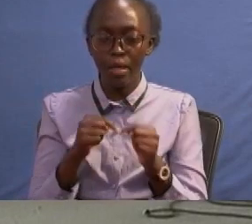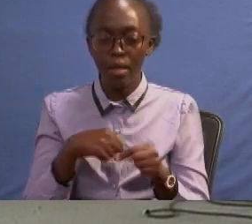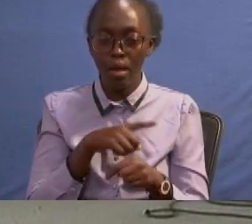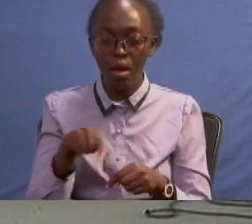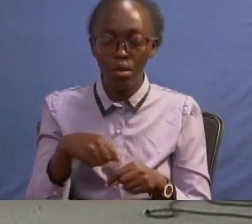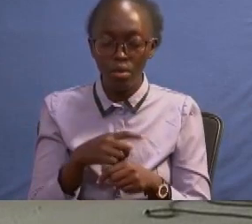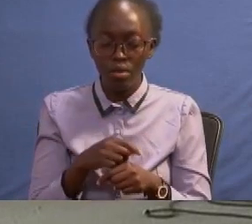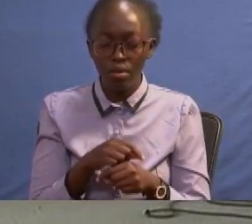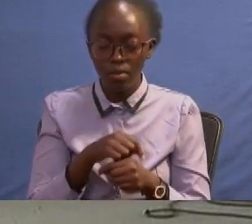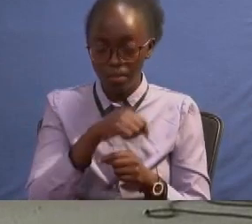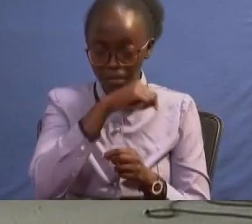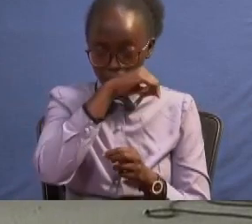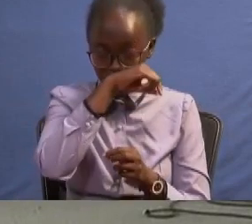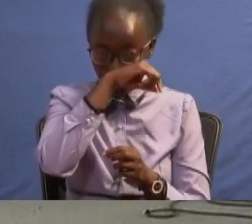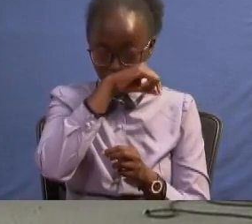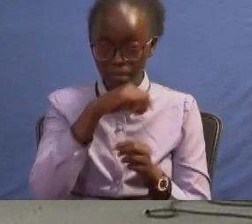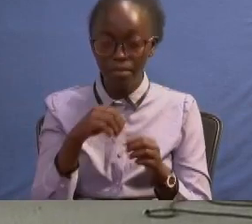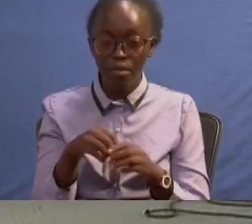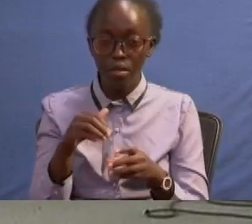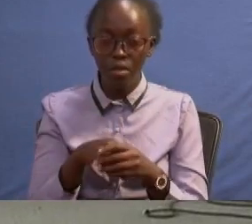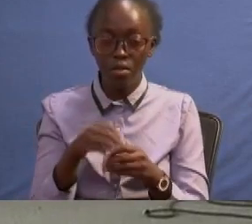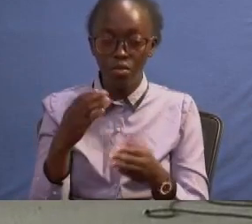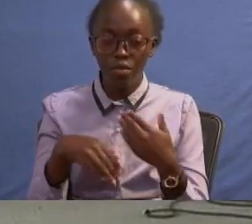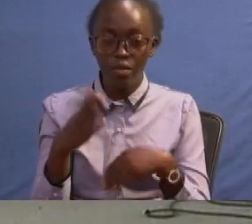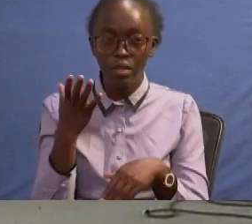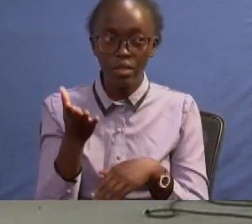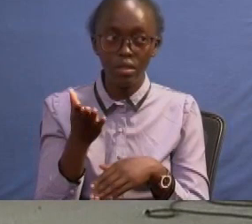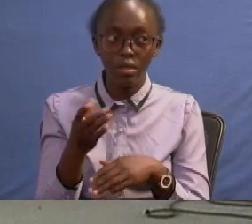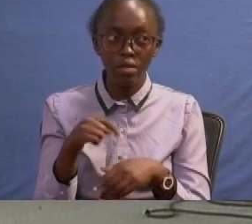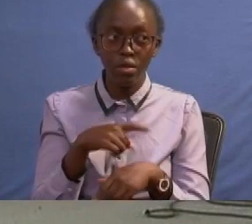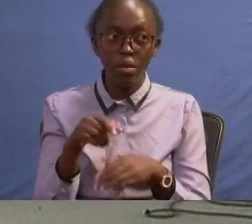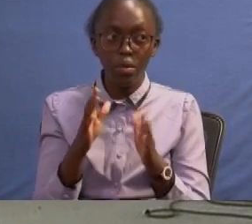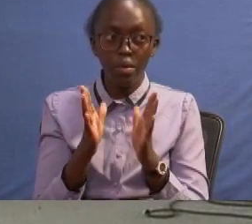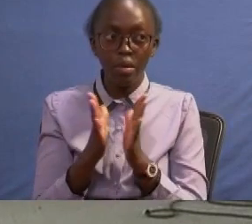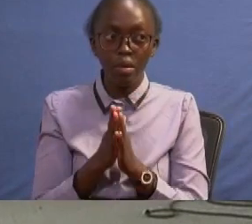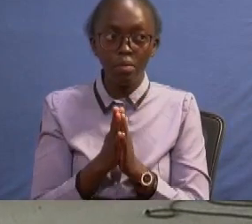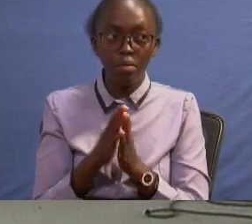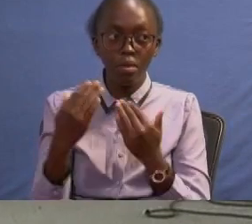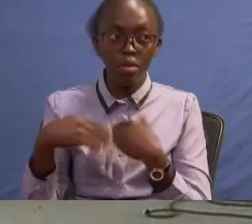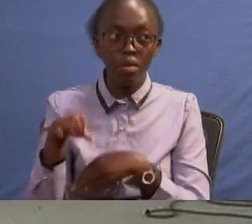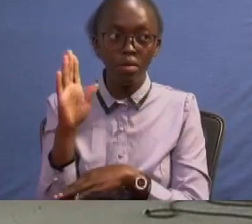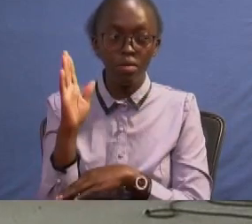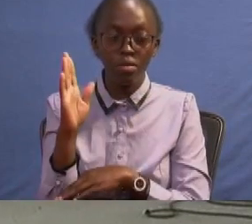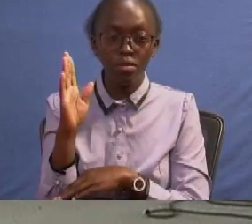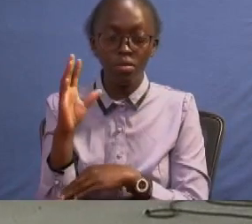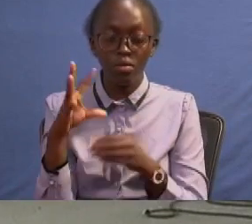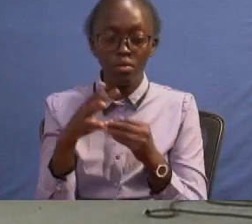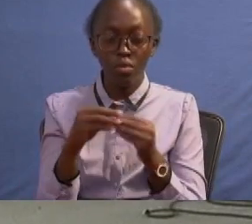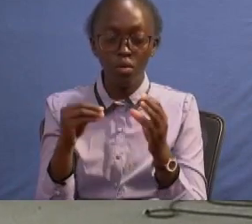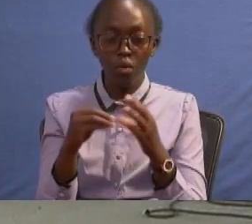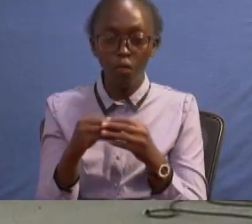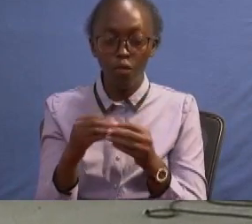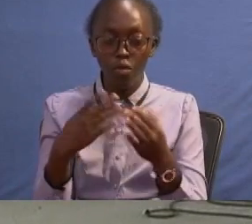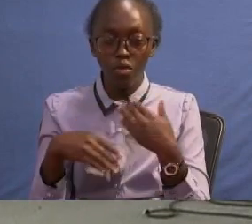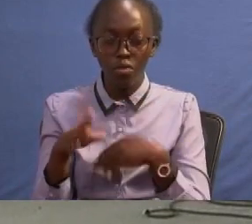that they had in this university. We pray that, Lord God Almighty, the comfort of God, the Father,